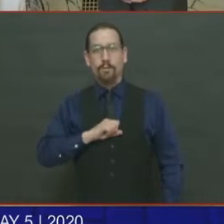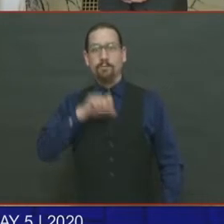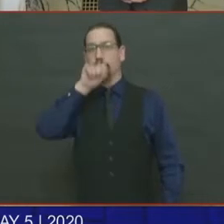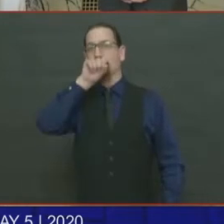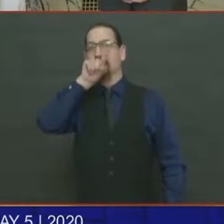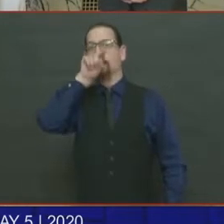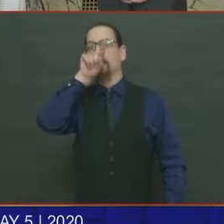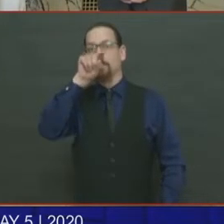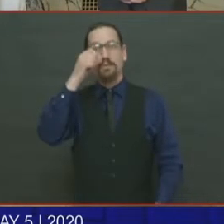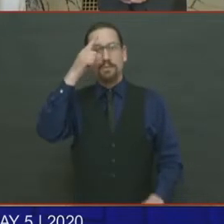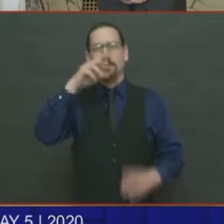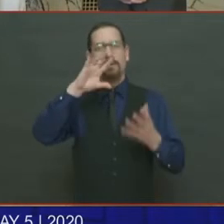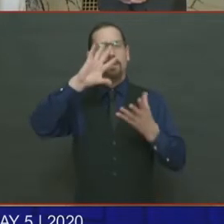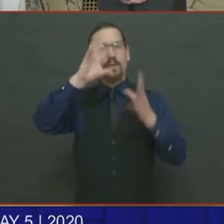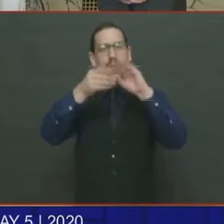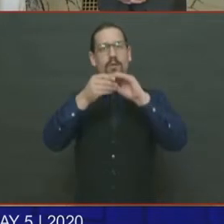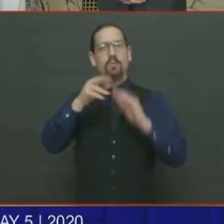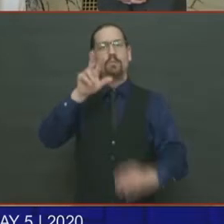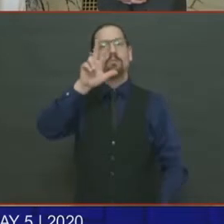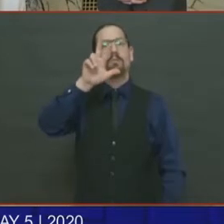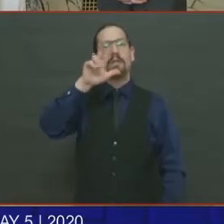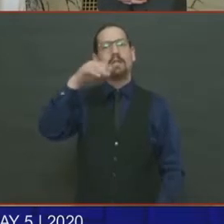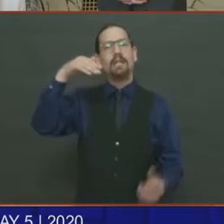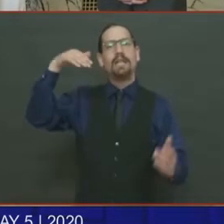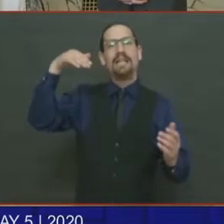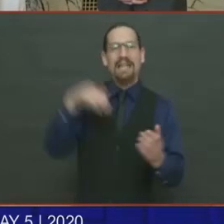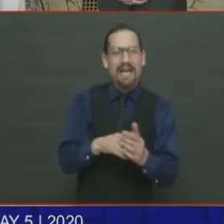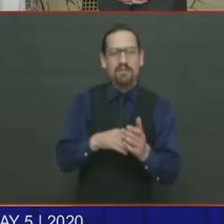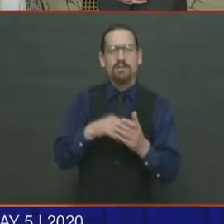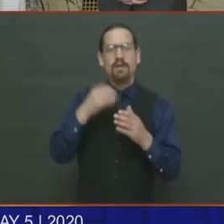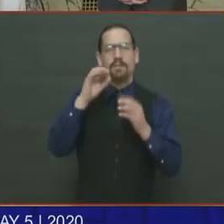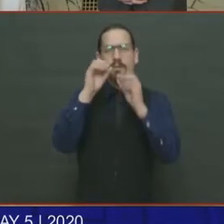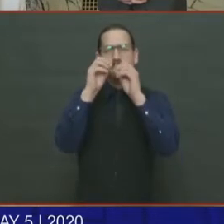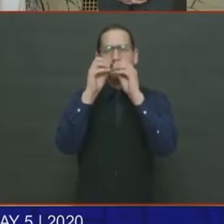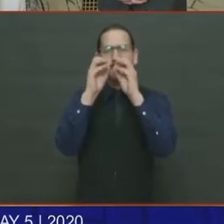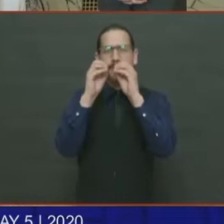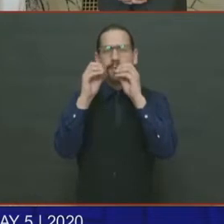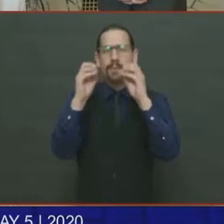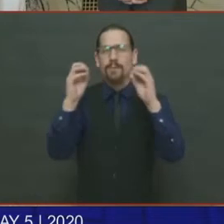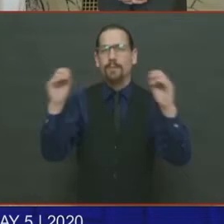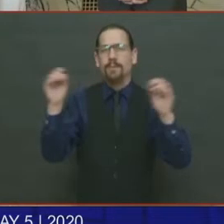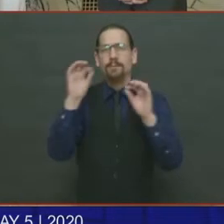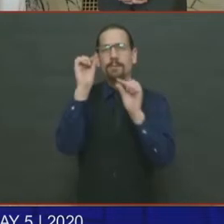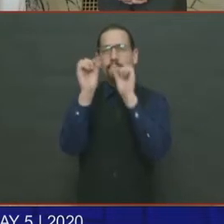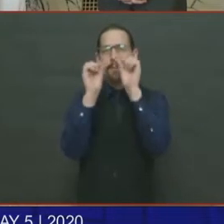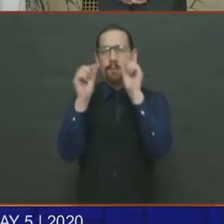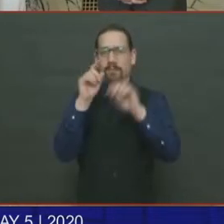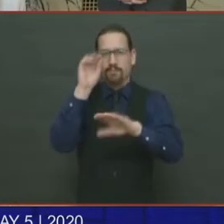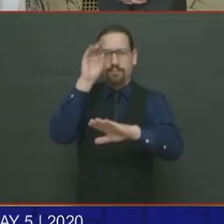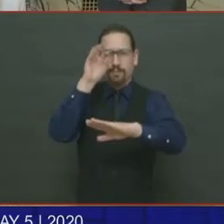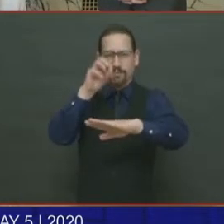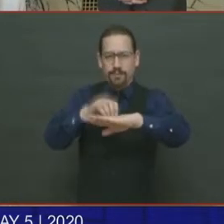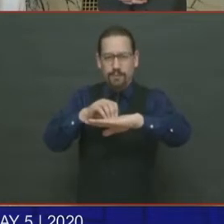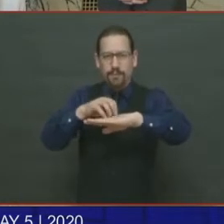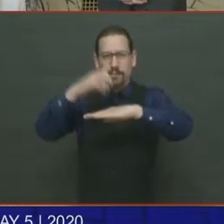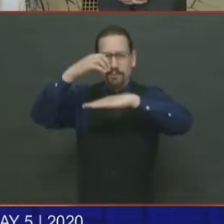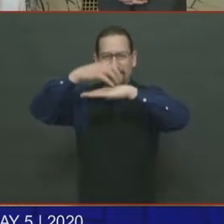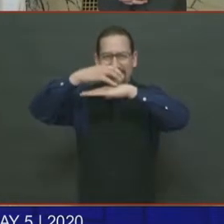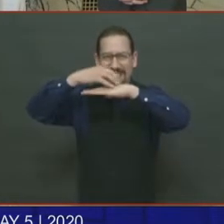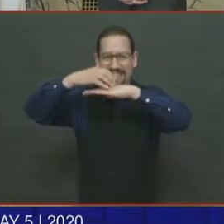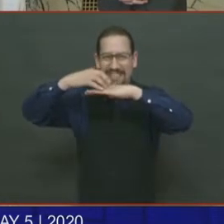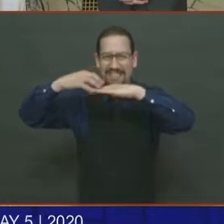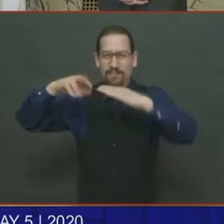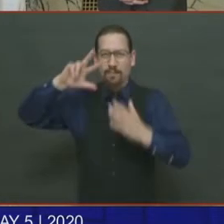be carried in and land on surfaces and other items or on people if you're close